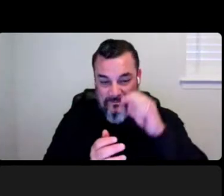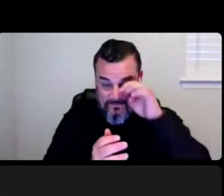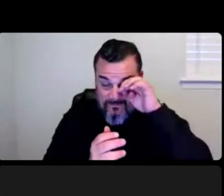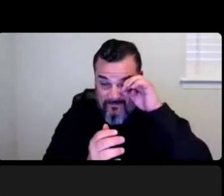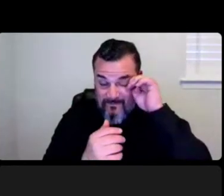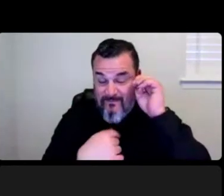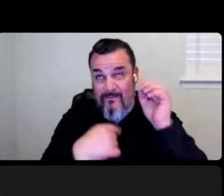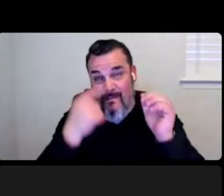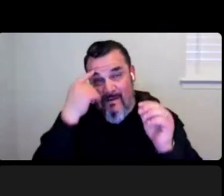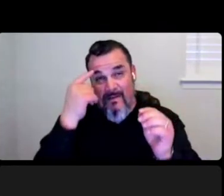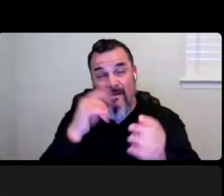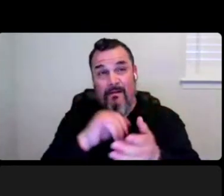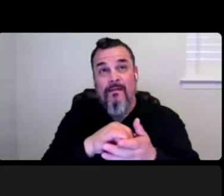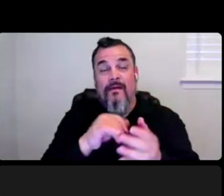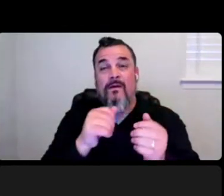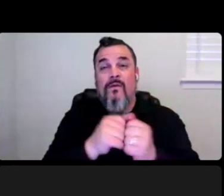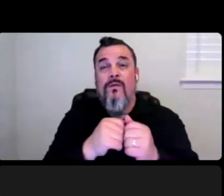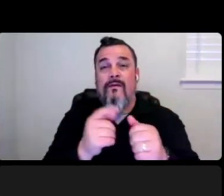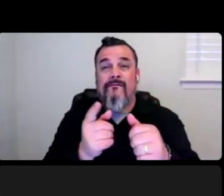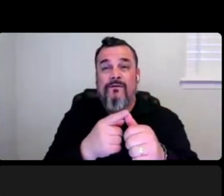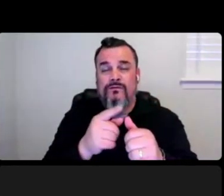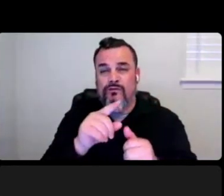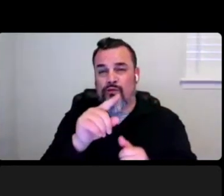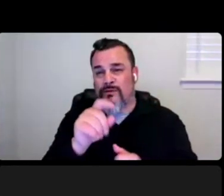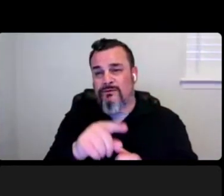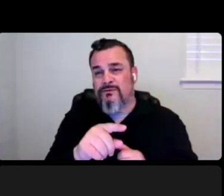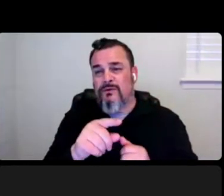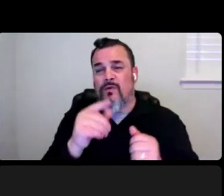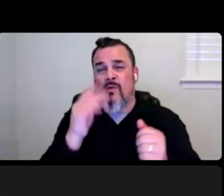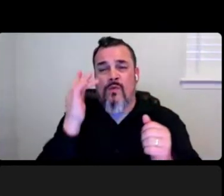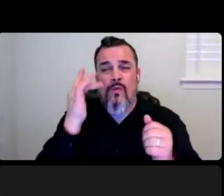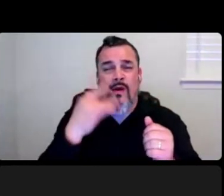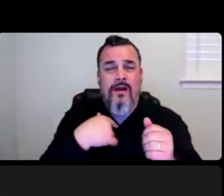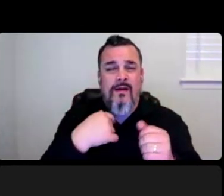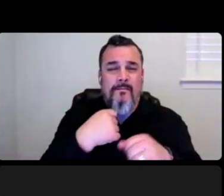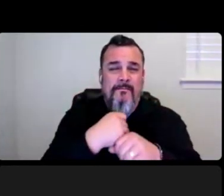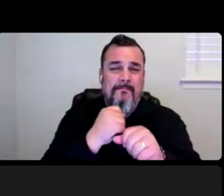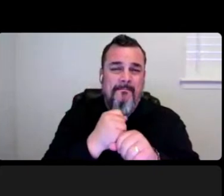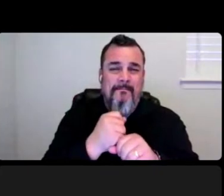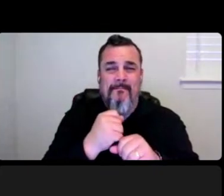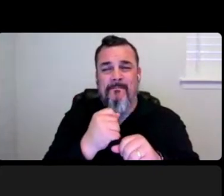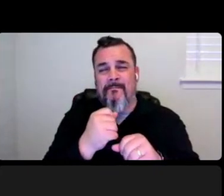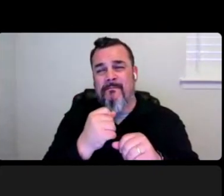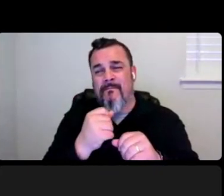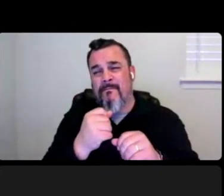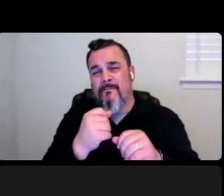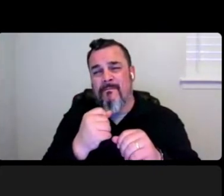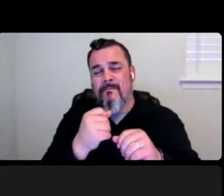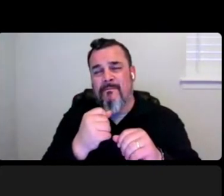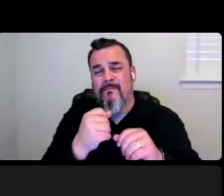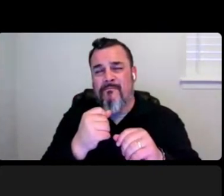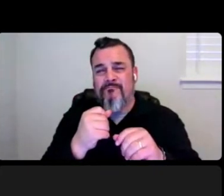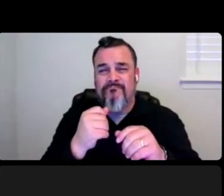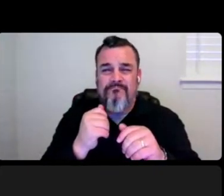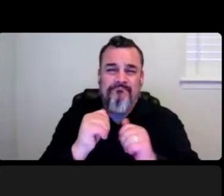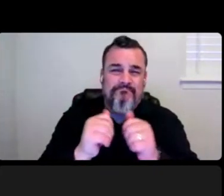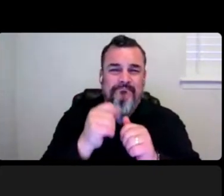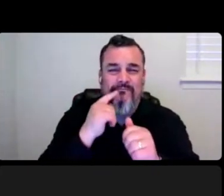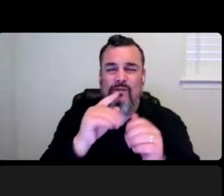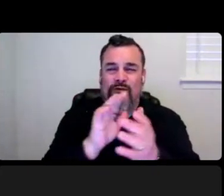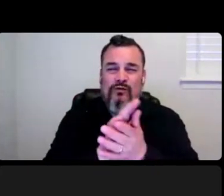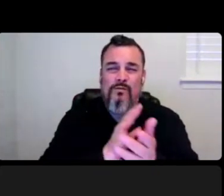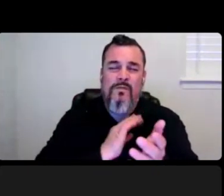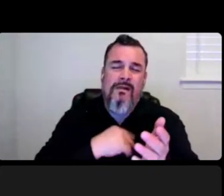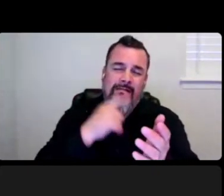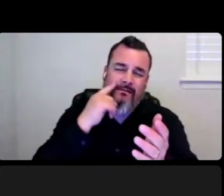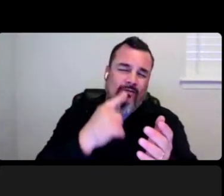I think that with the first question, why I made a run for the school board, I think it goes way